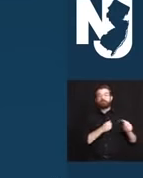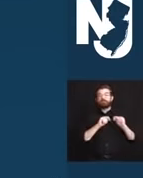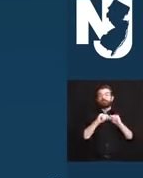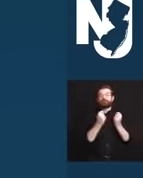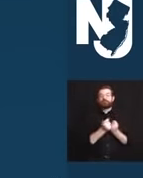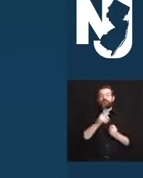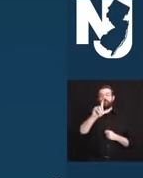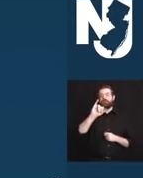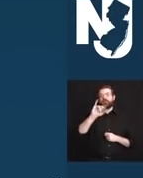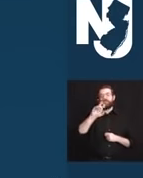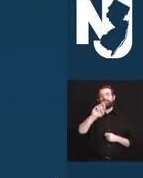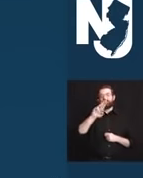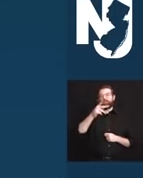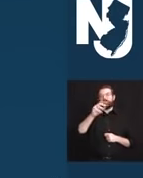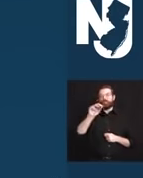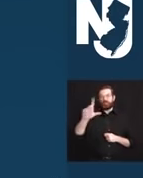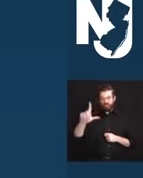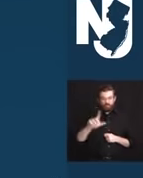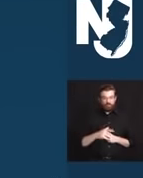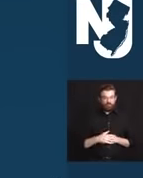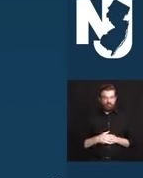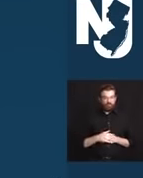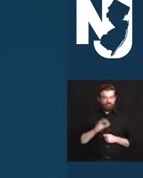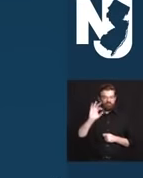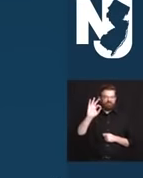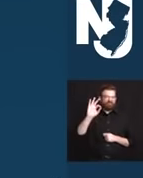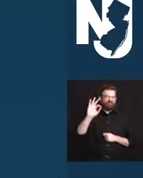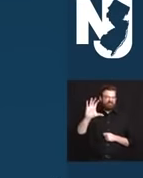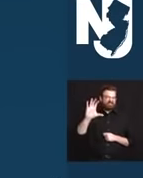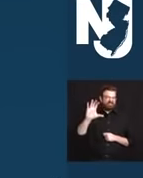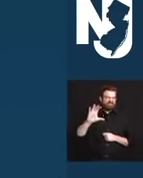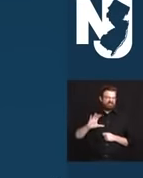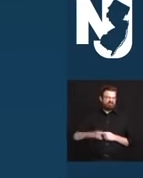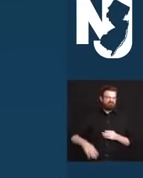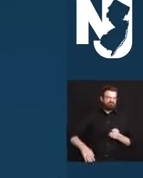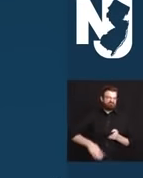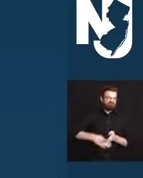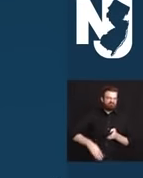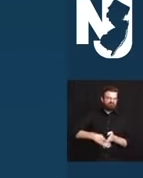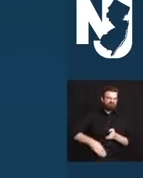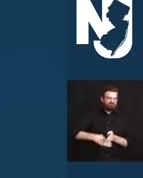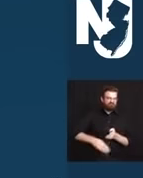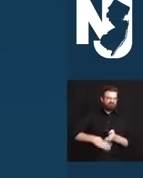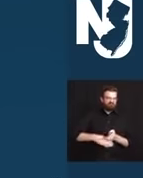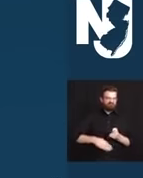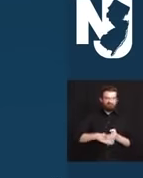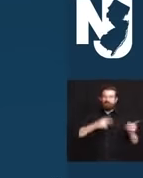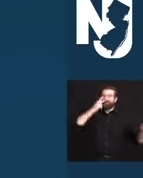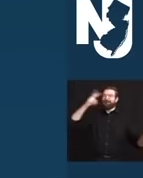Club. He saw them win the Champions League last year. He